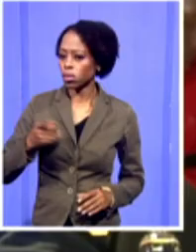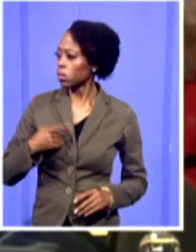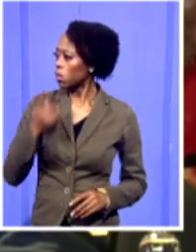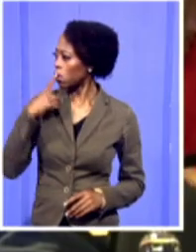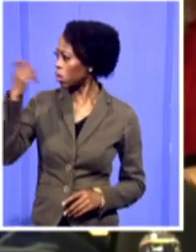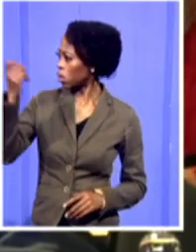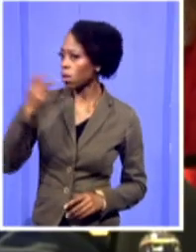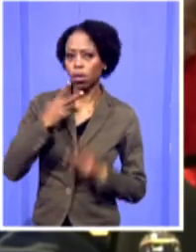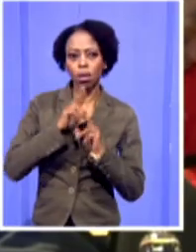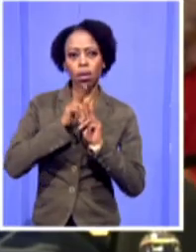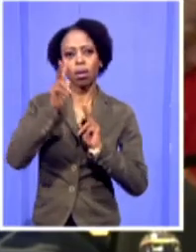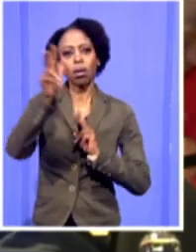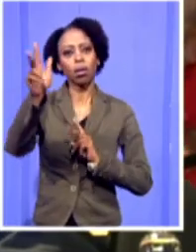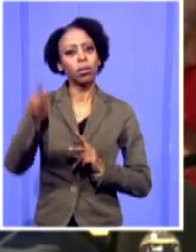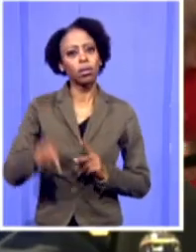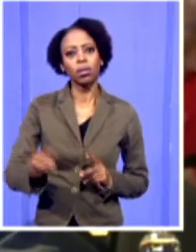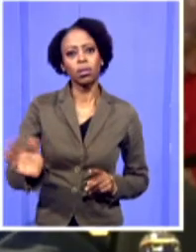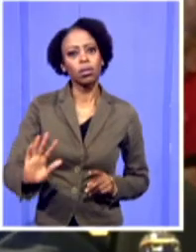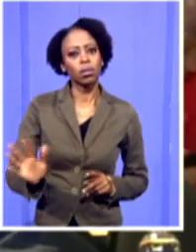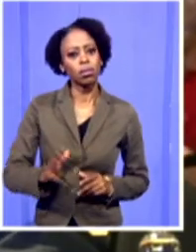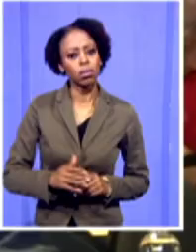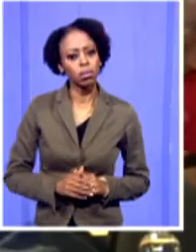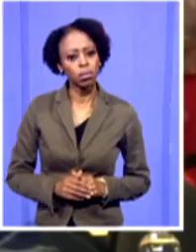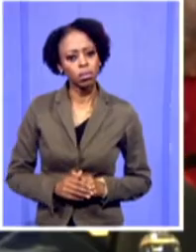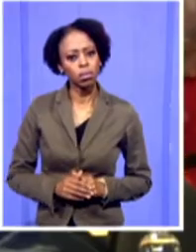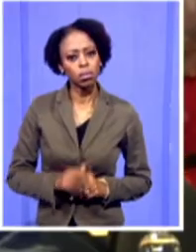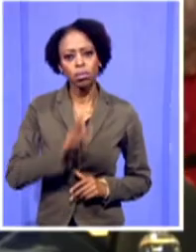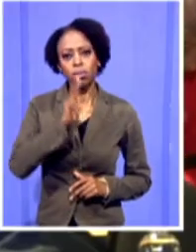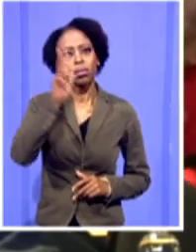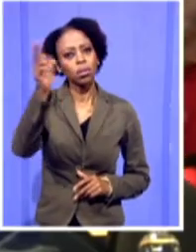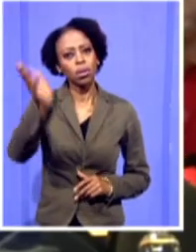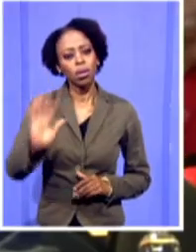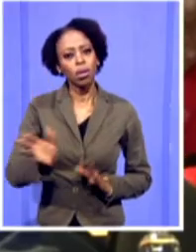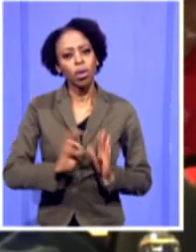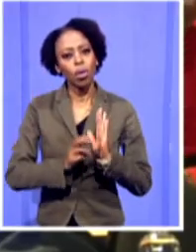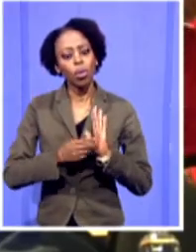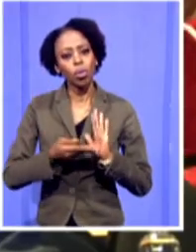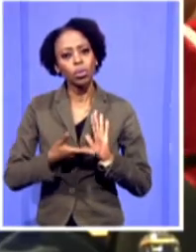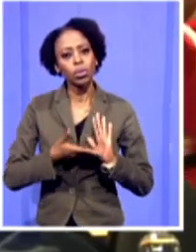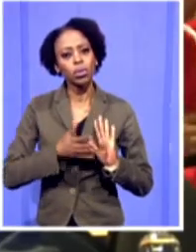here. You don't need to howl, it's there in the rules.